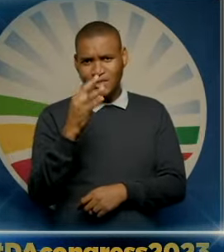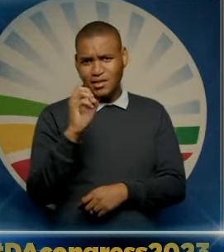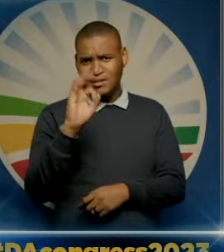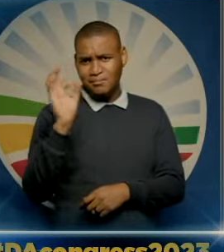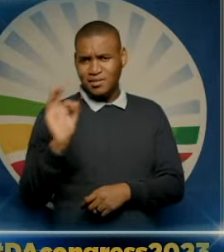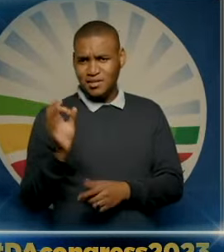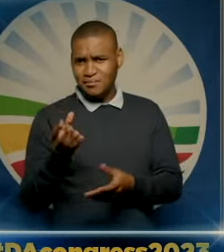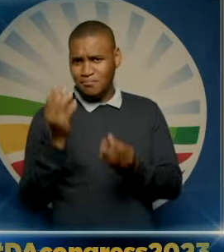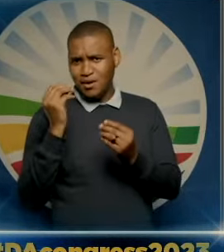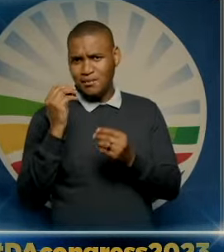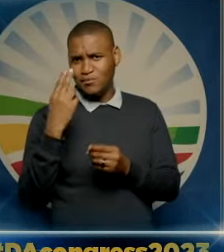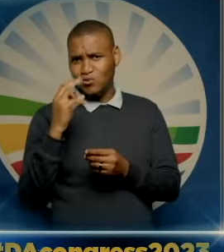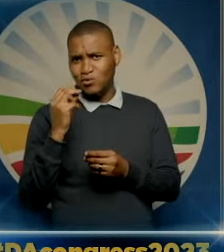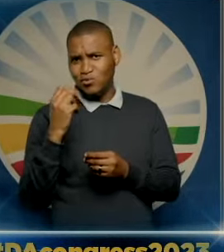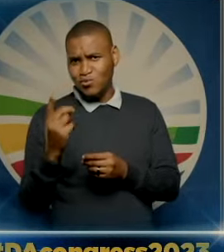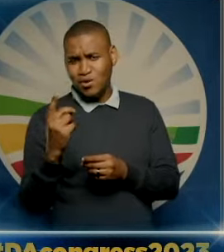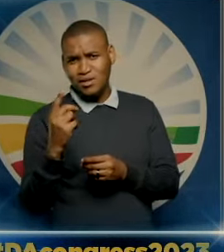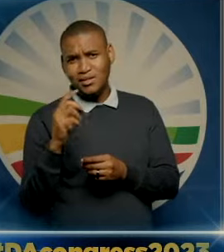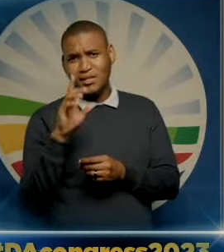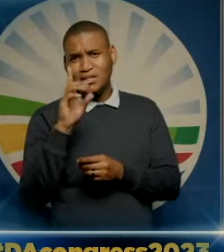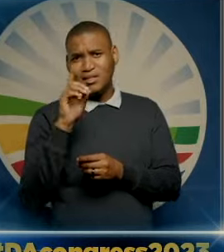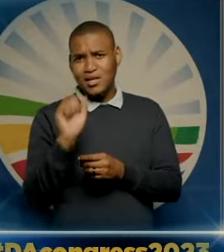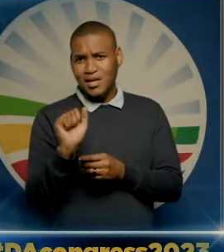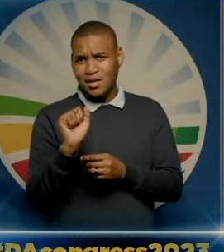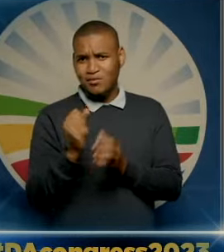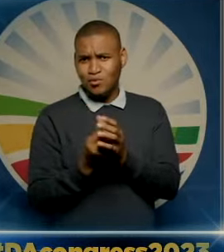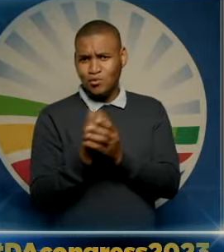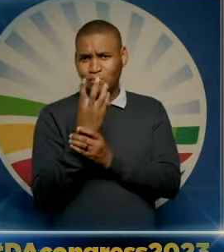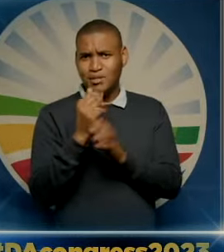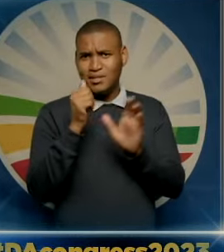2021, the DA grew by